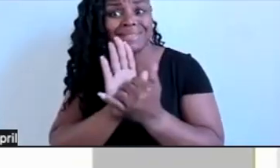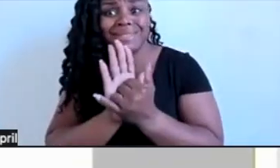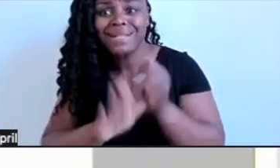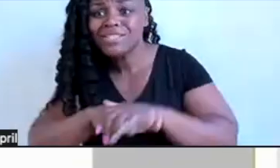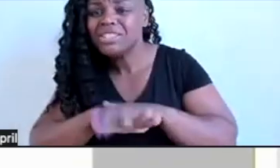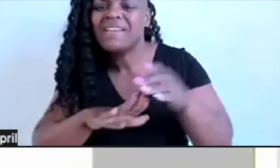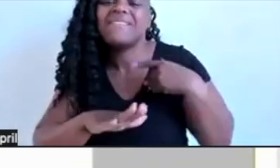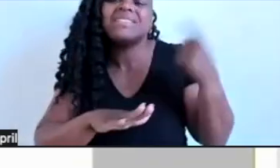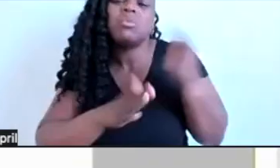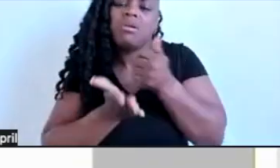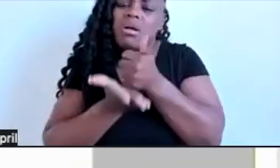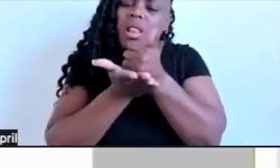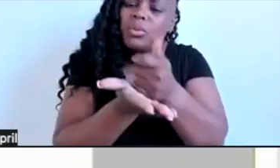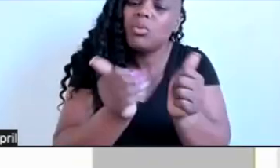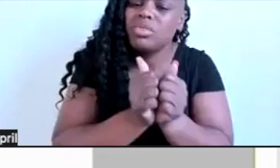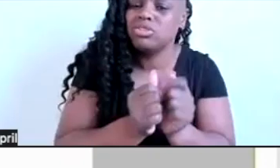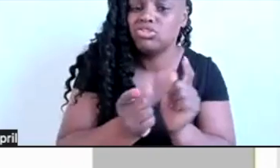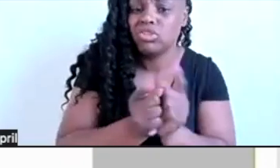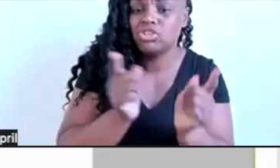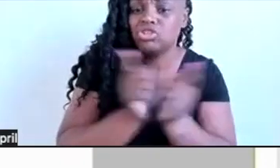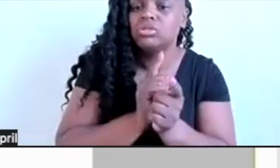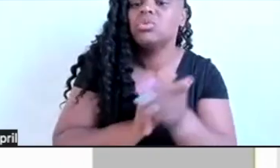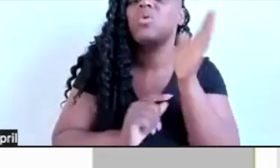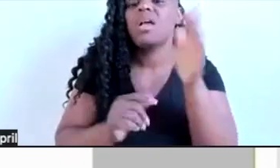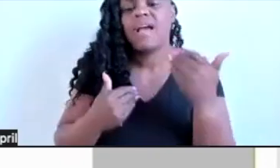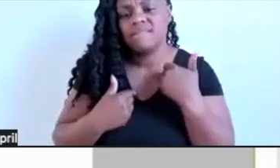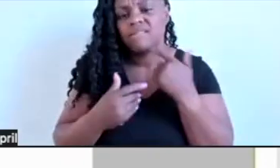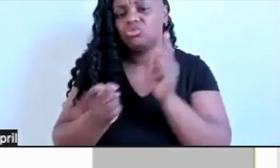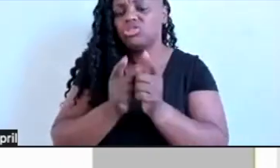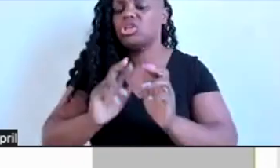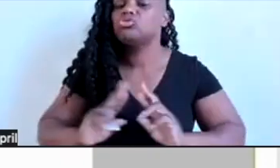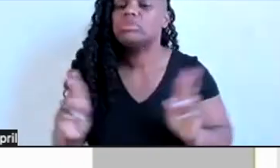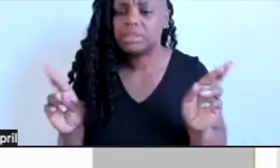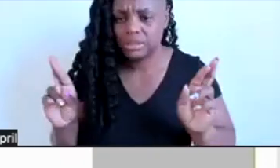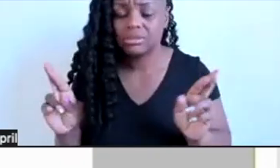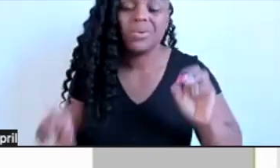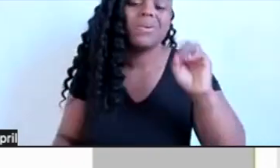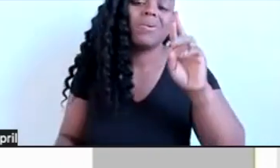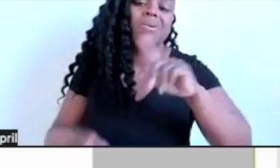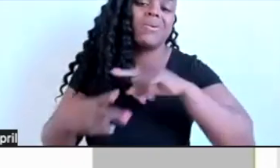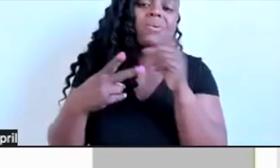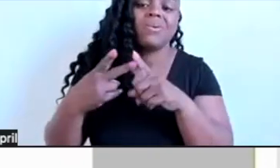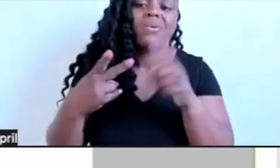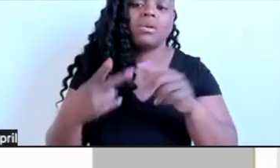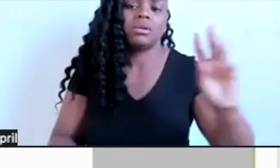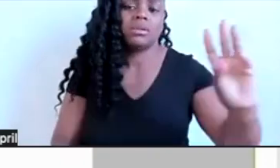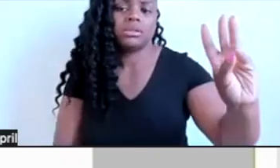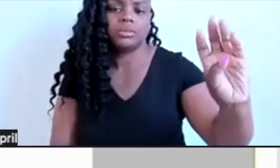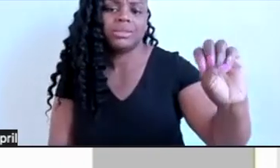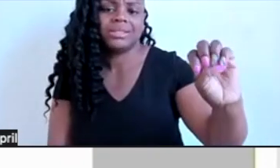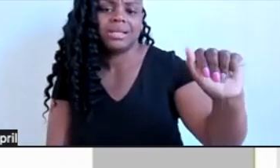third system called WEA, or Wireless Emergency Alerts. This system does not